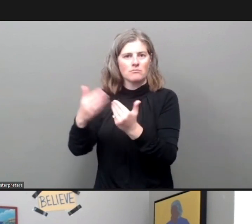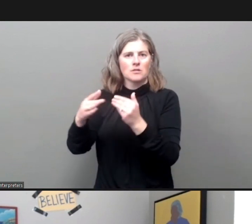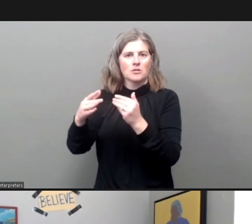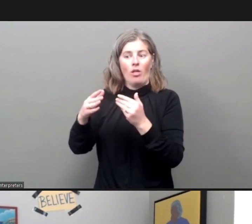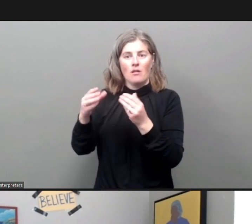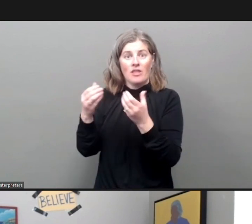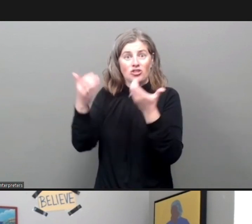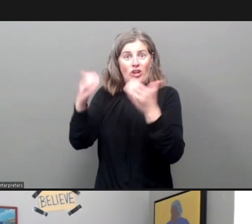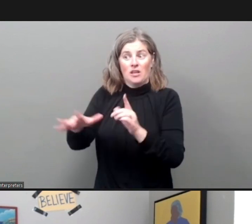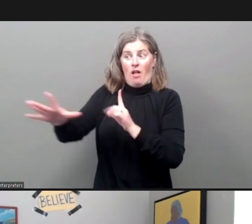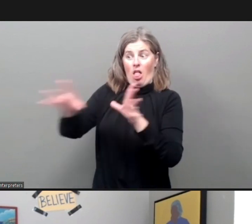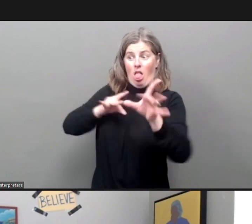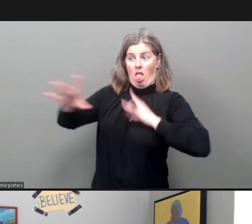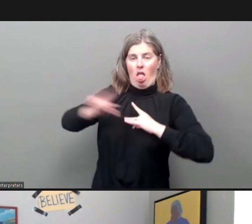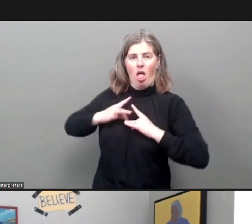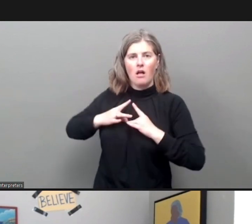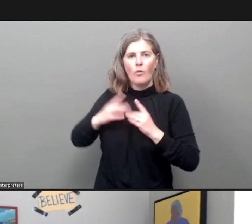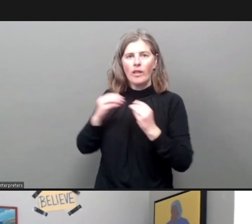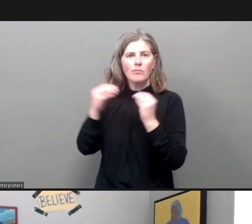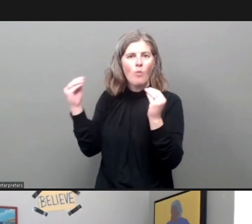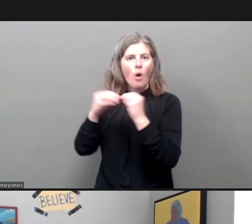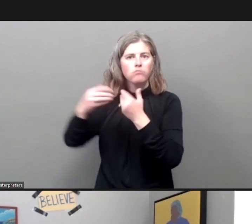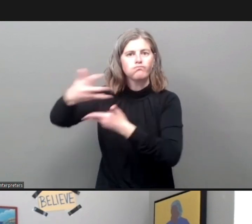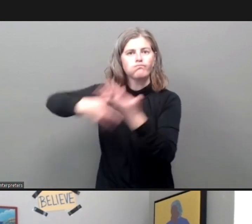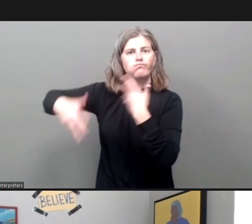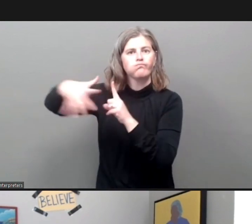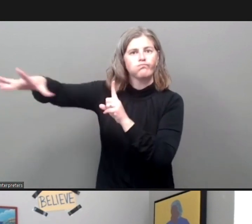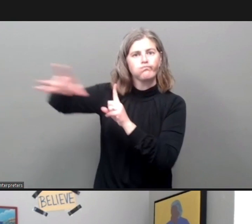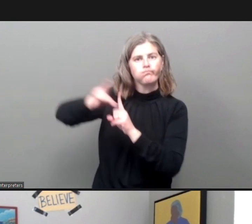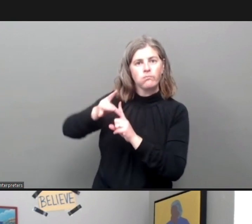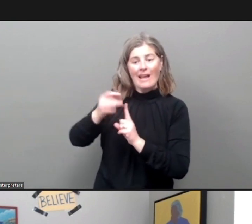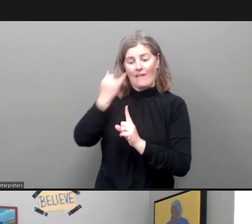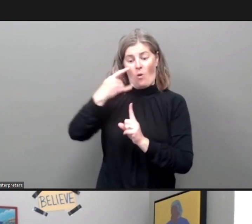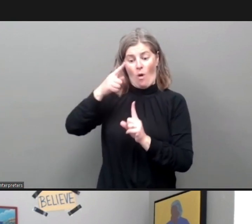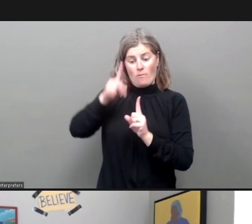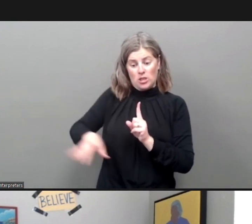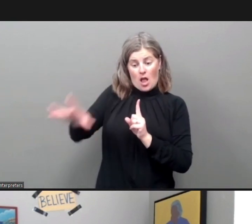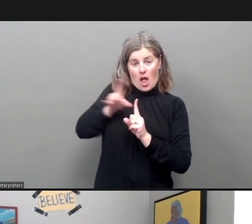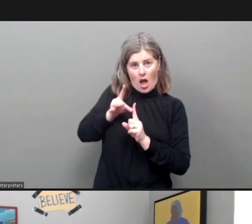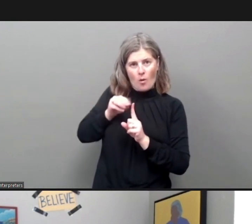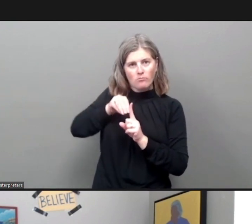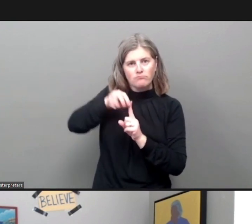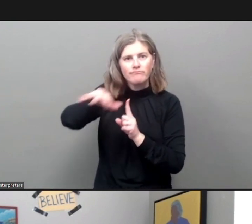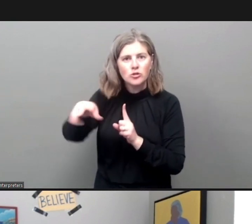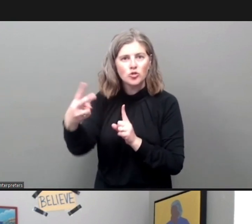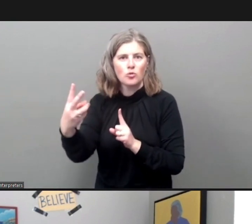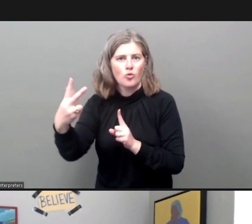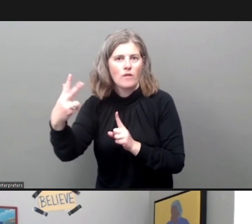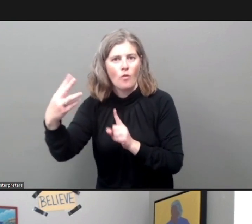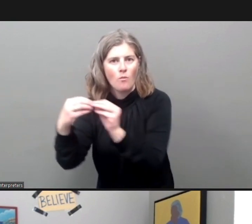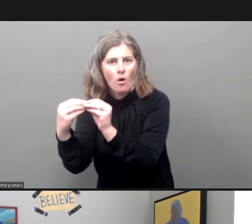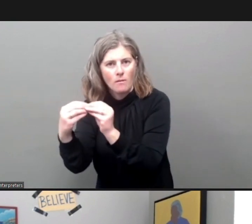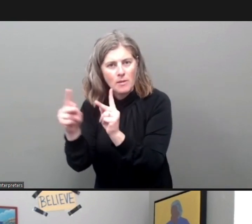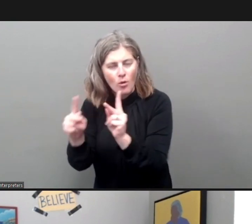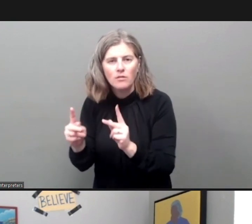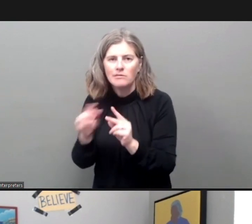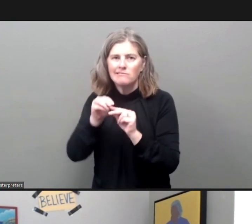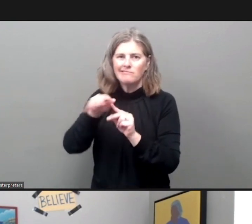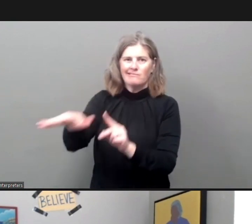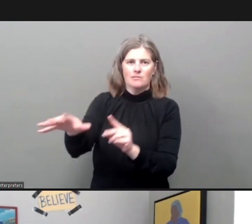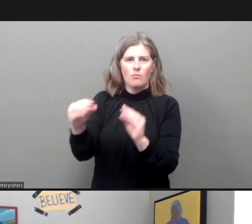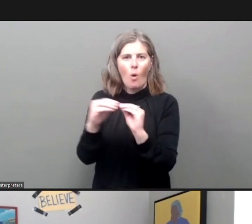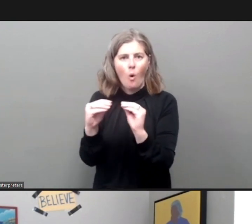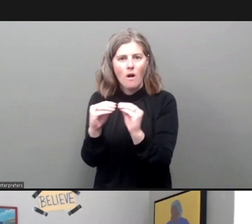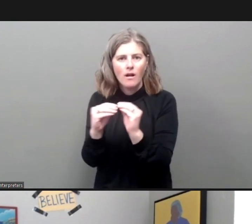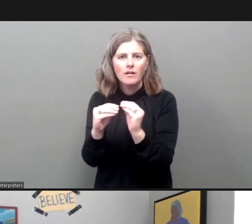it, its ability to find a new person to infect is very efficient. The Delta